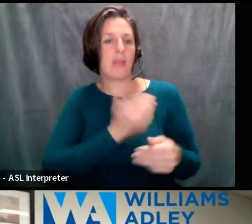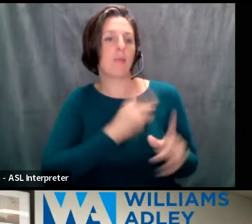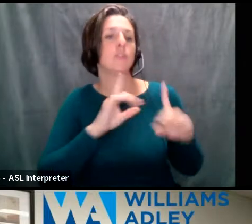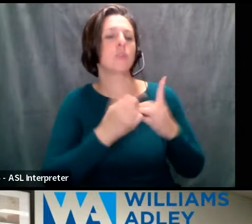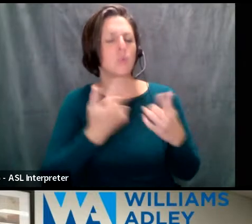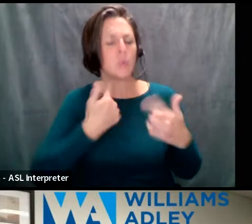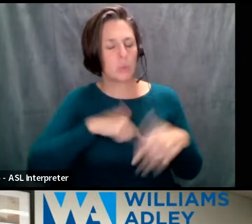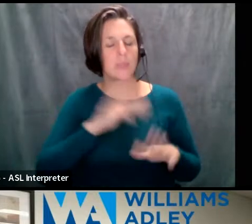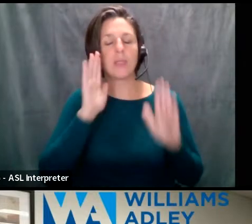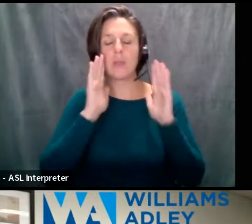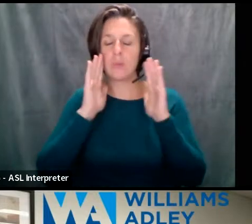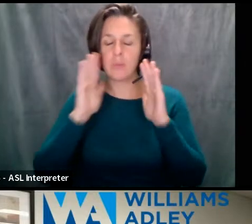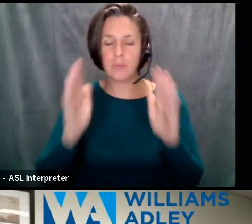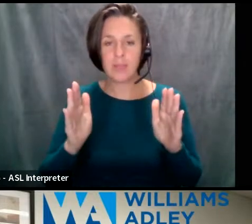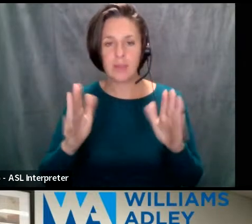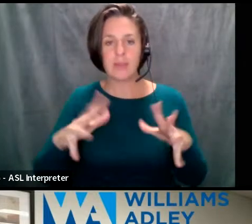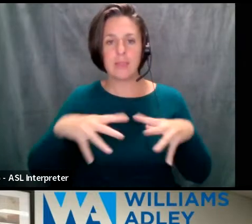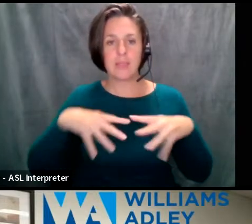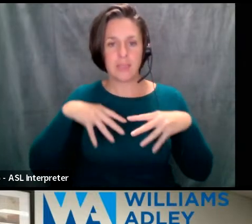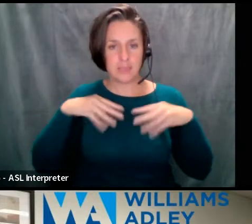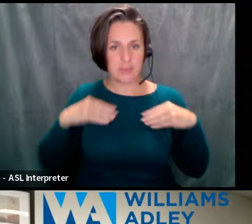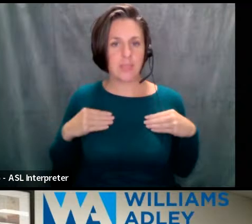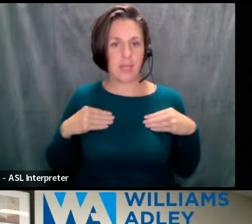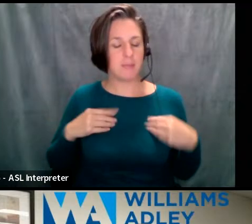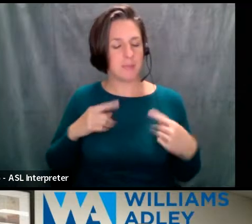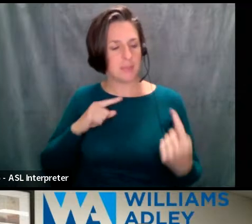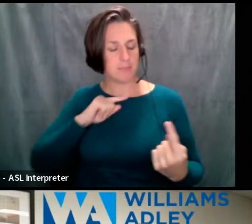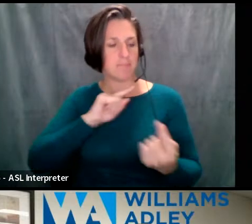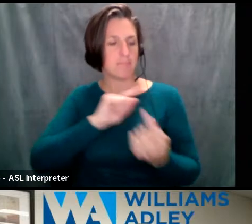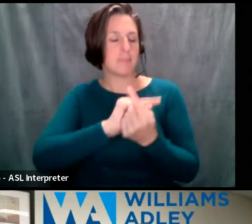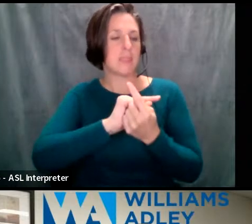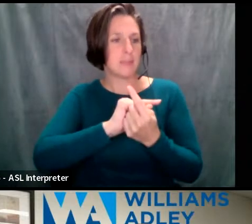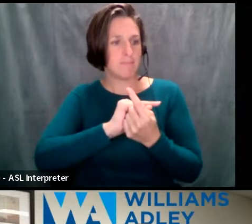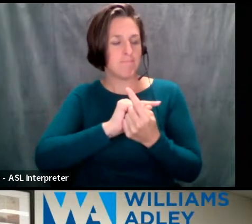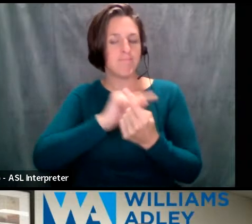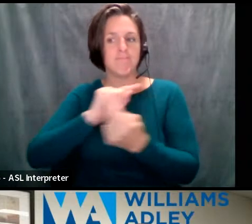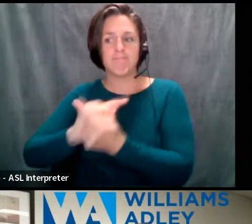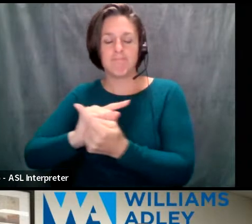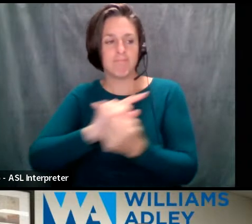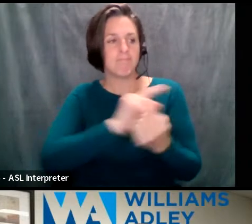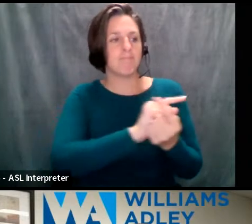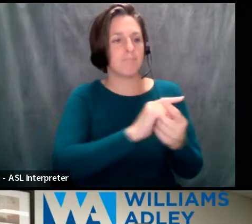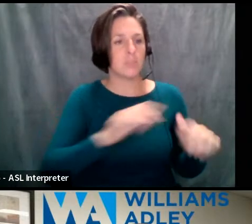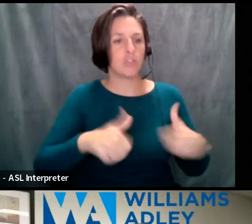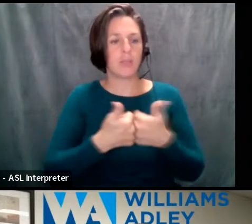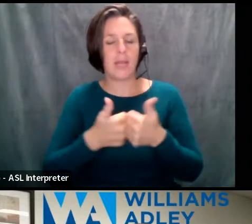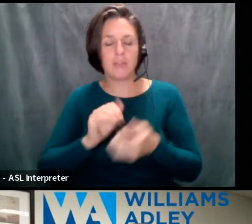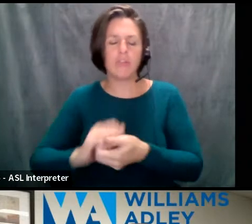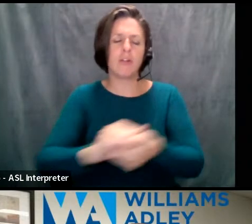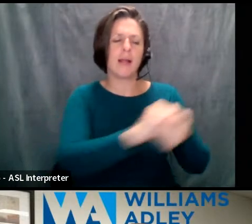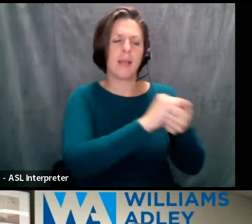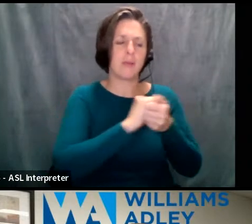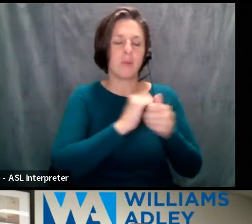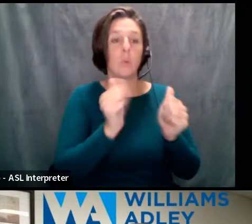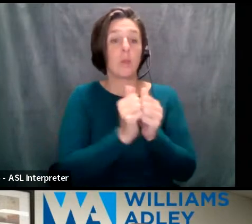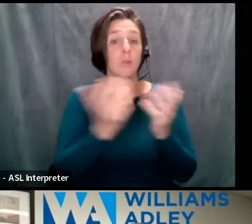will accept and meet those challenges collaboratively with the best interests of the students in mind.